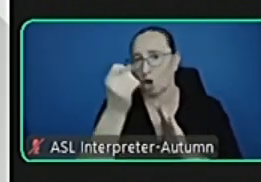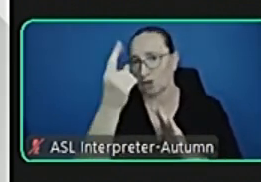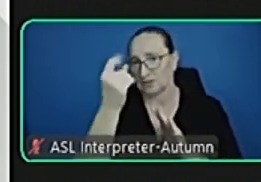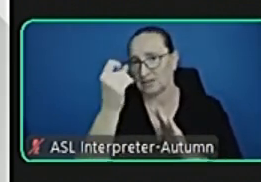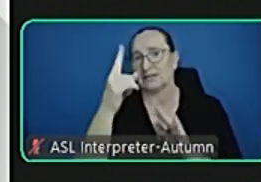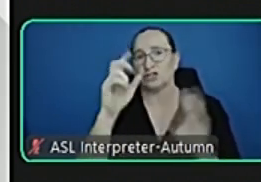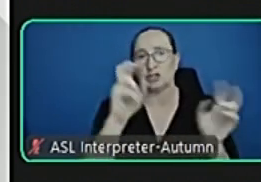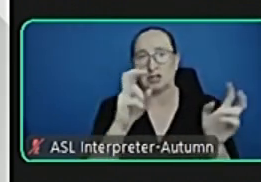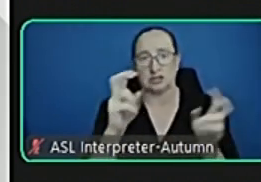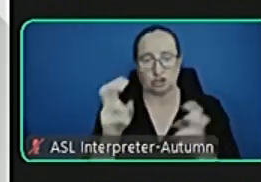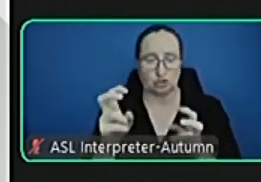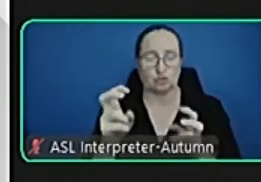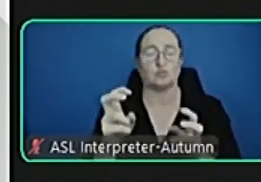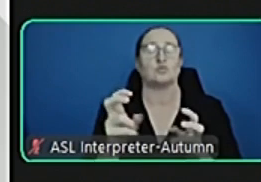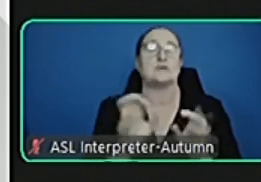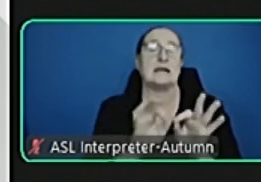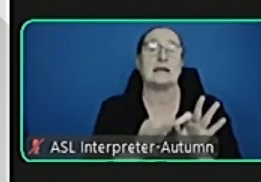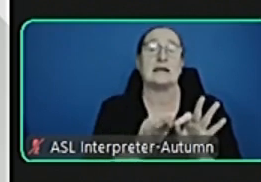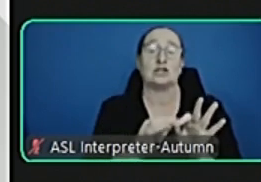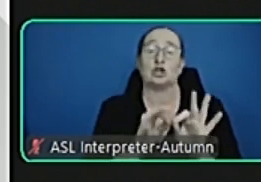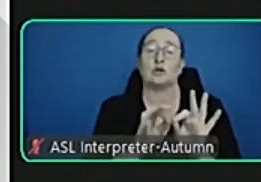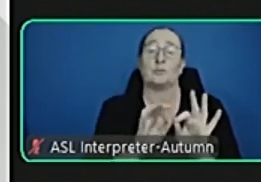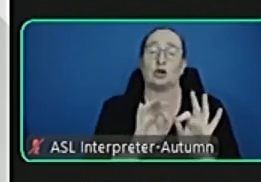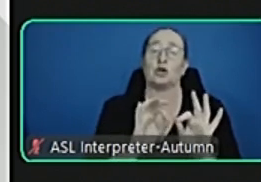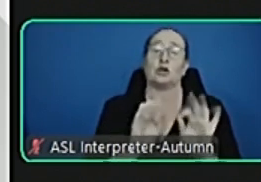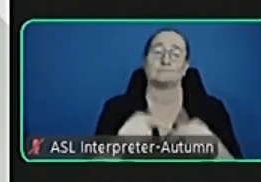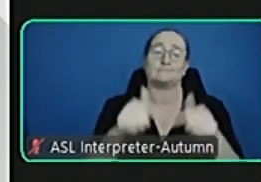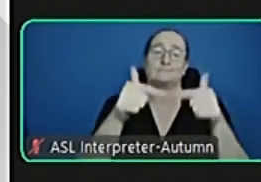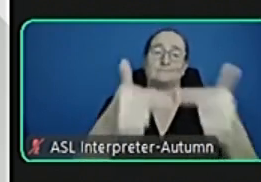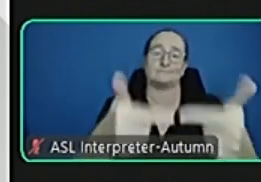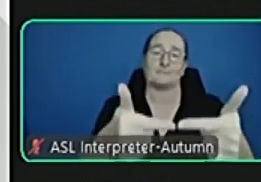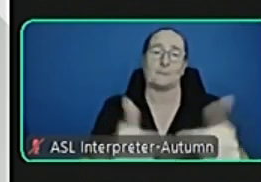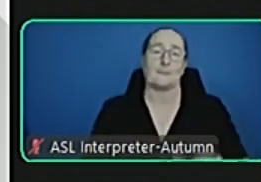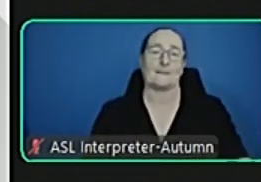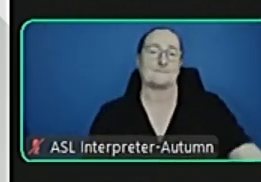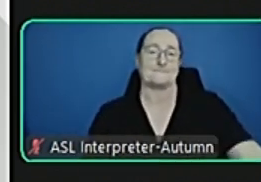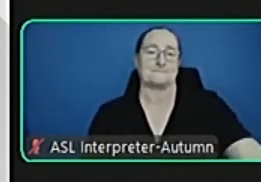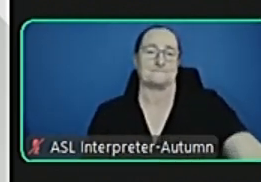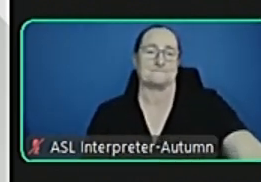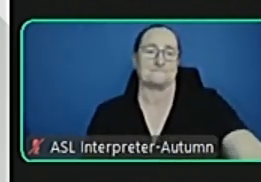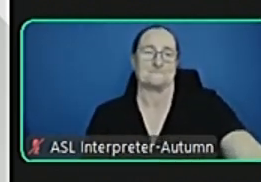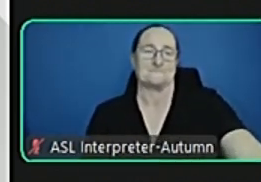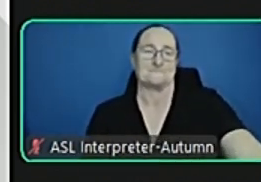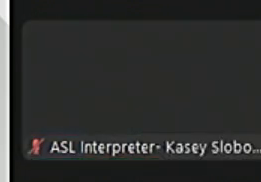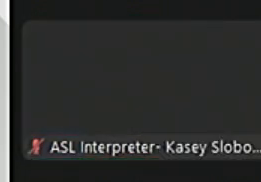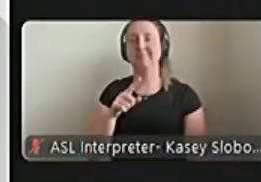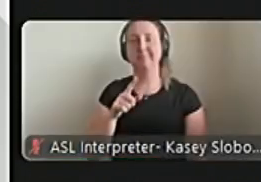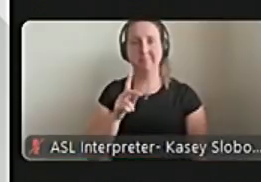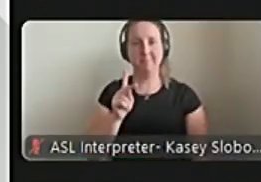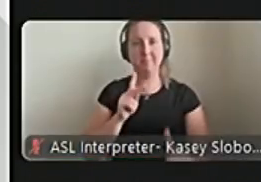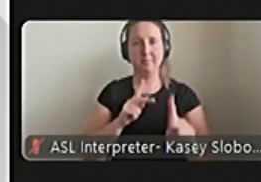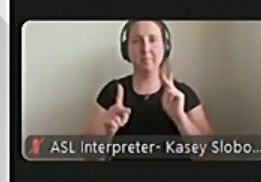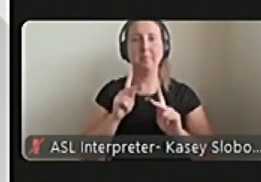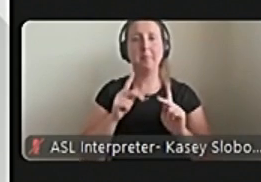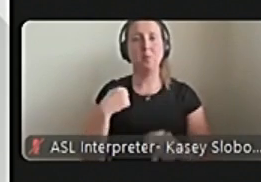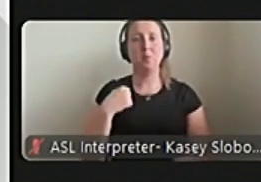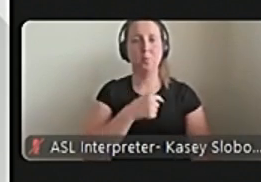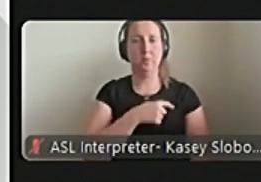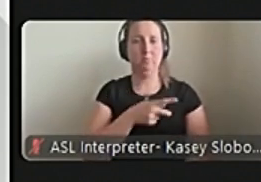the association does some training. You know, we have individuals that we care for in our clinic. Again, we see